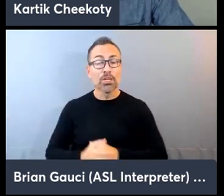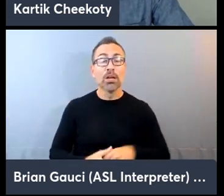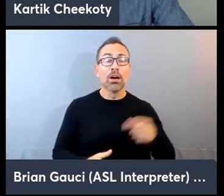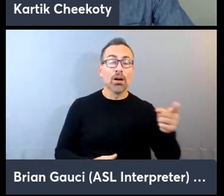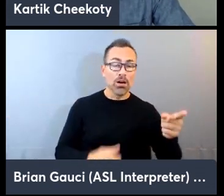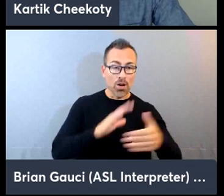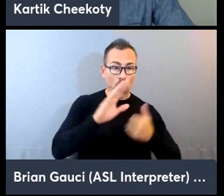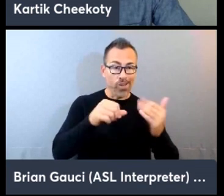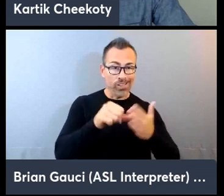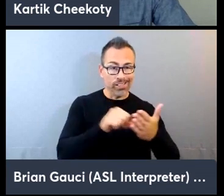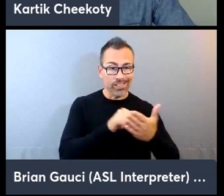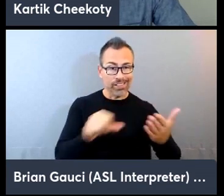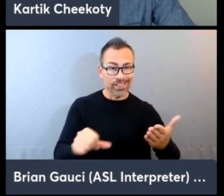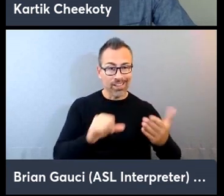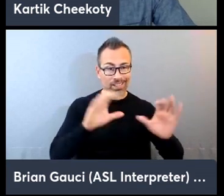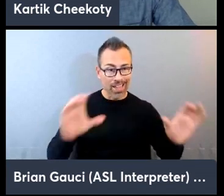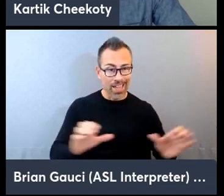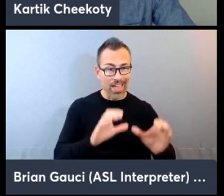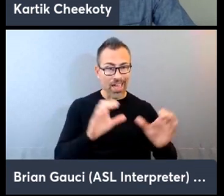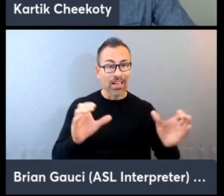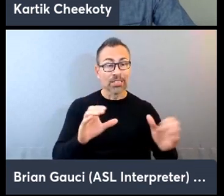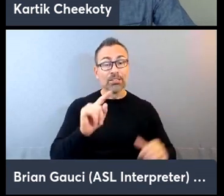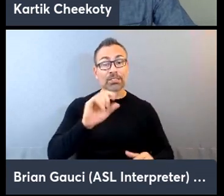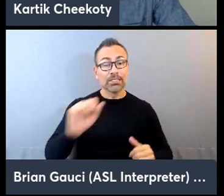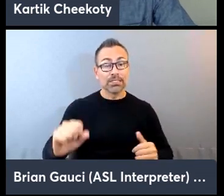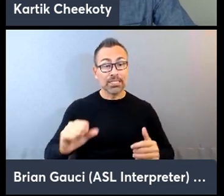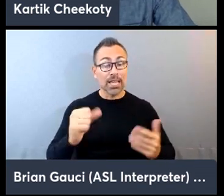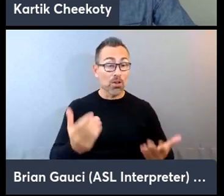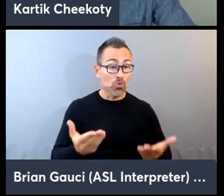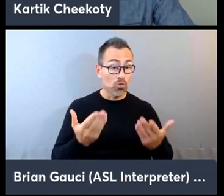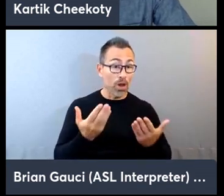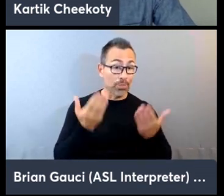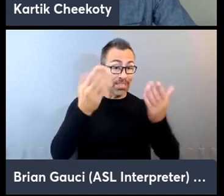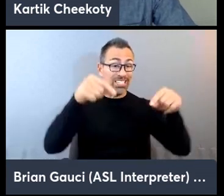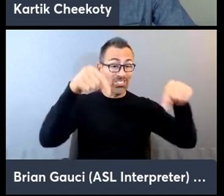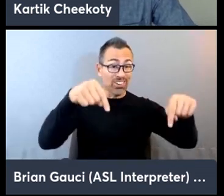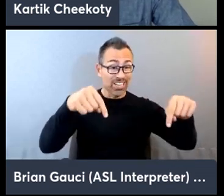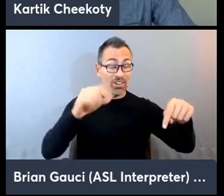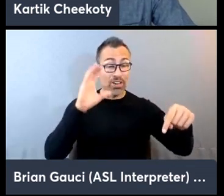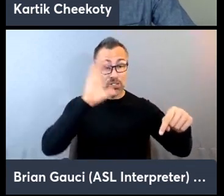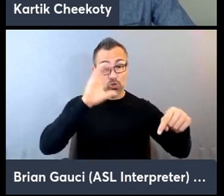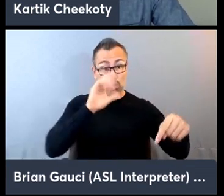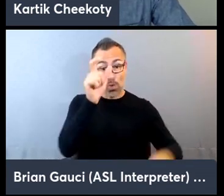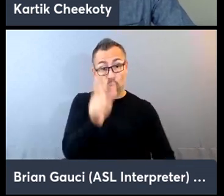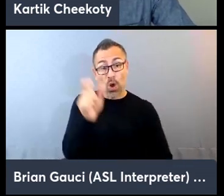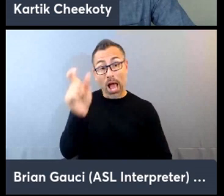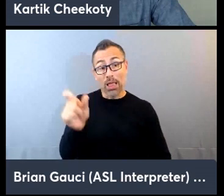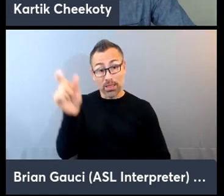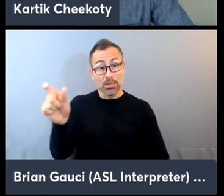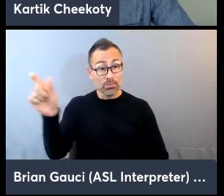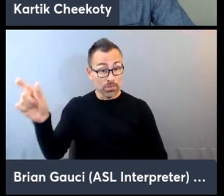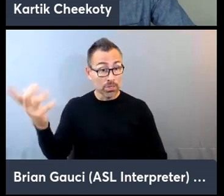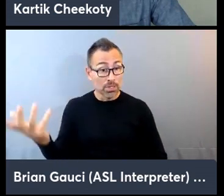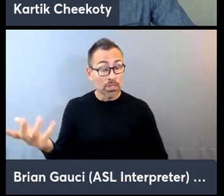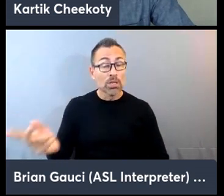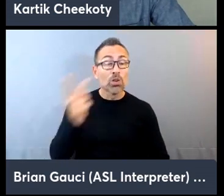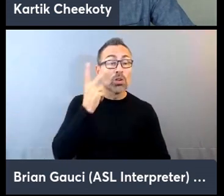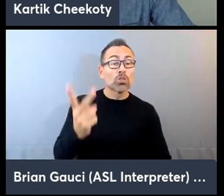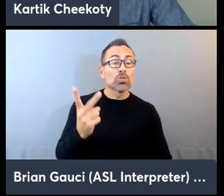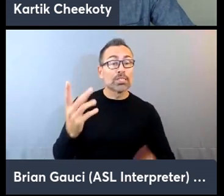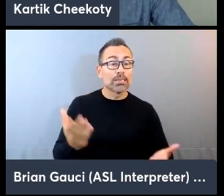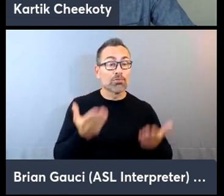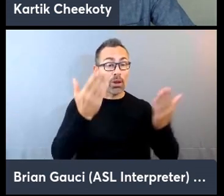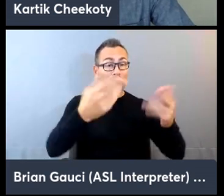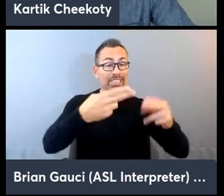recommendations are presented here in a series of searchable and sortable columns. And you'll see the recommendation name,